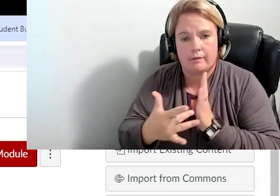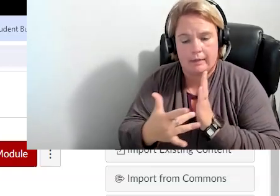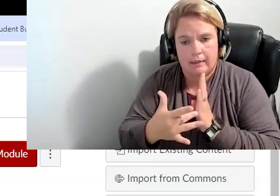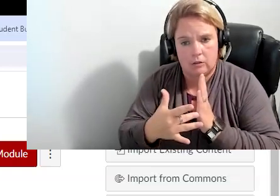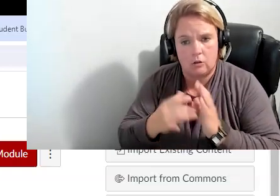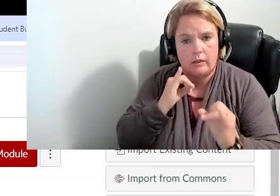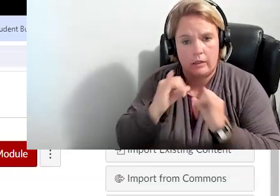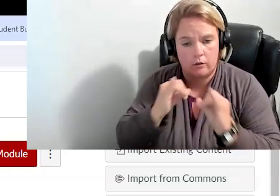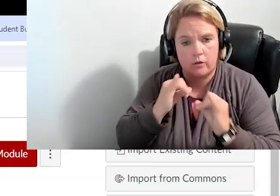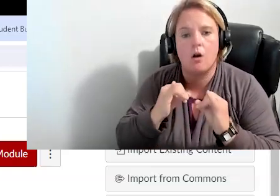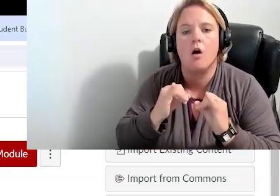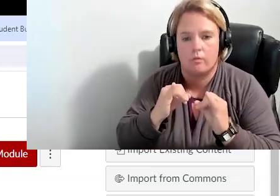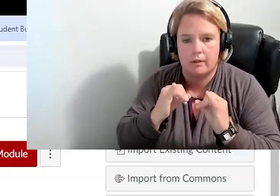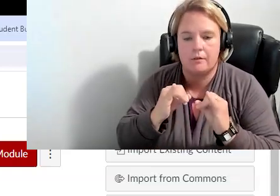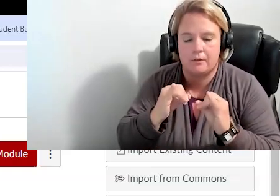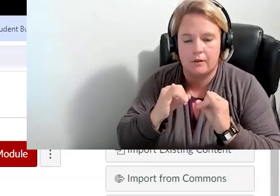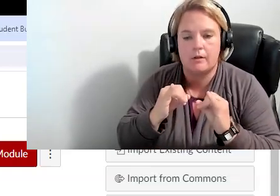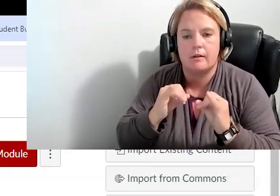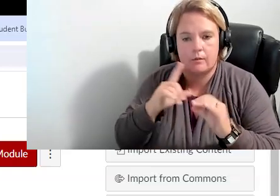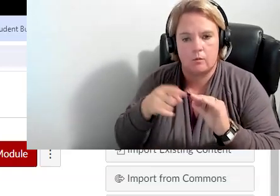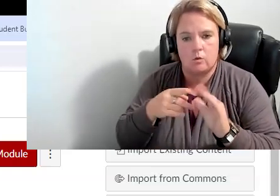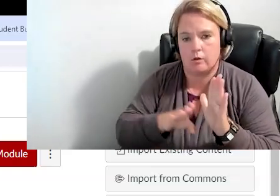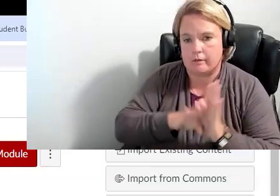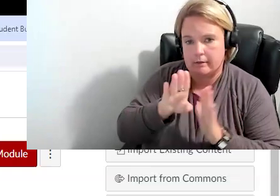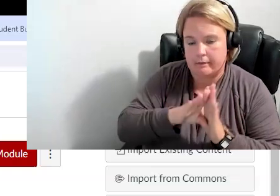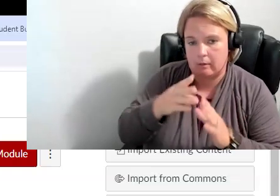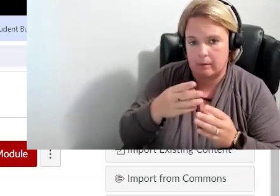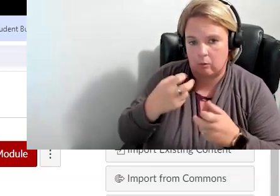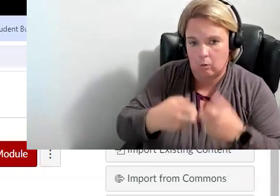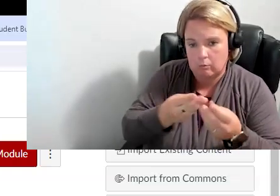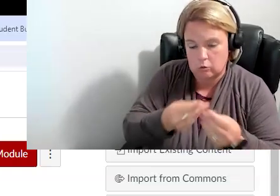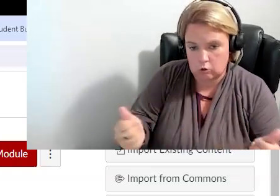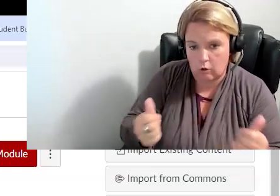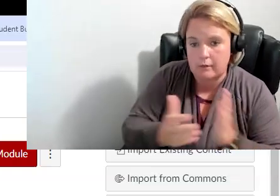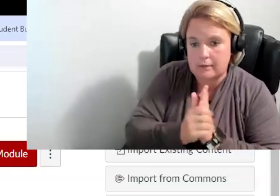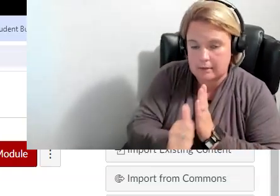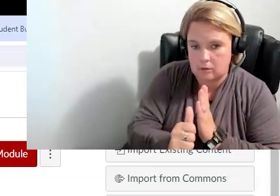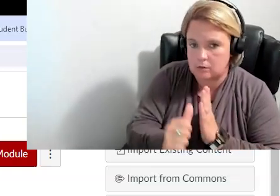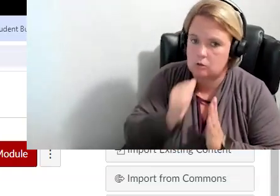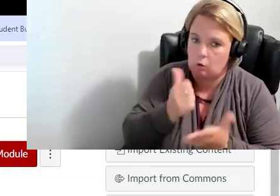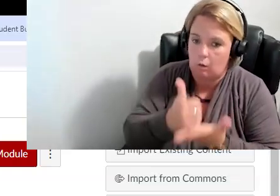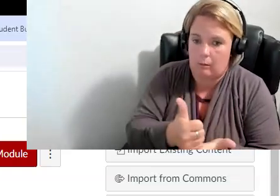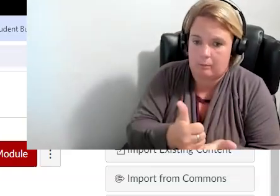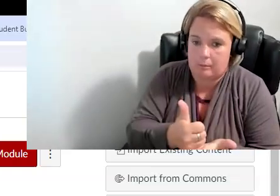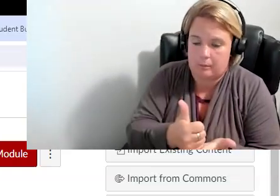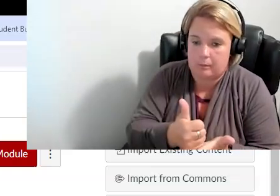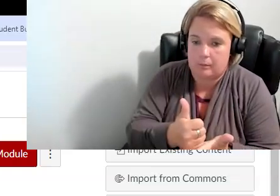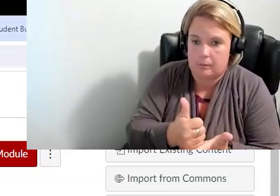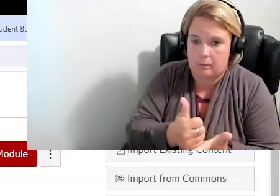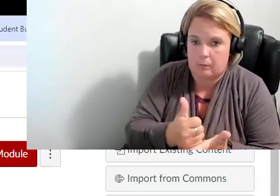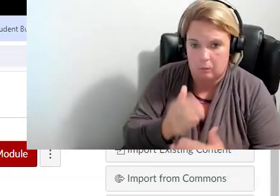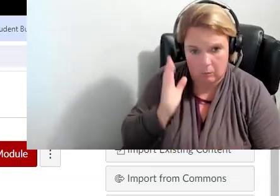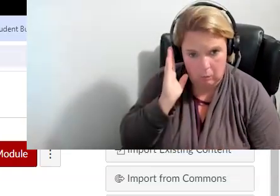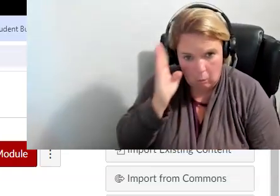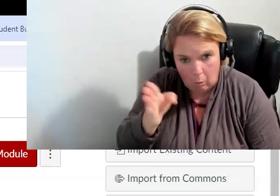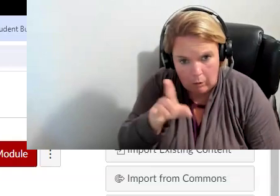you to learn is really developing your problem solving skills. So that will not help you. But will